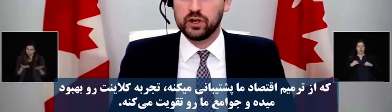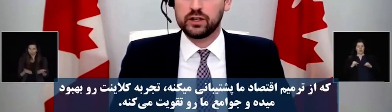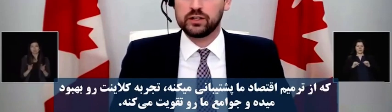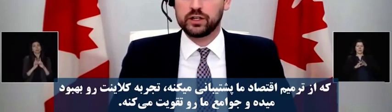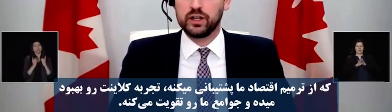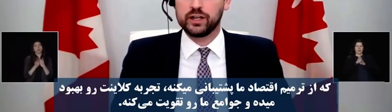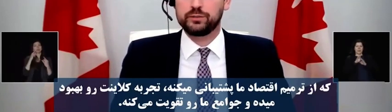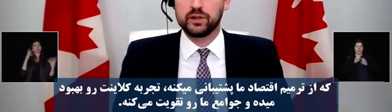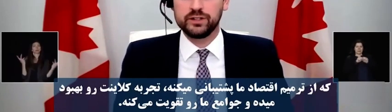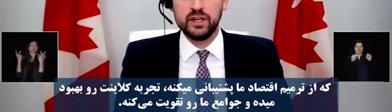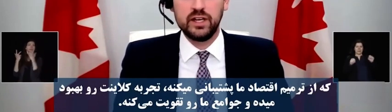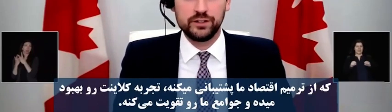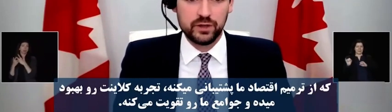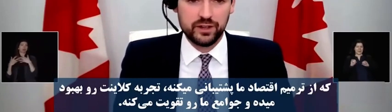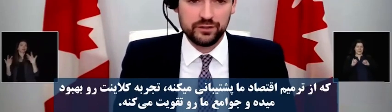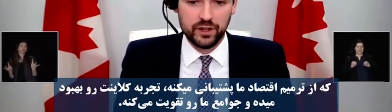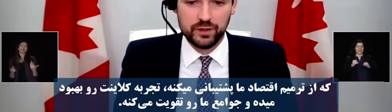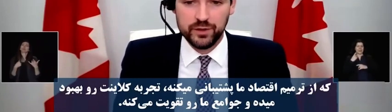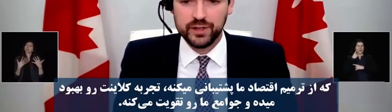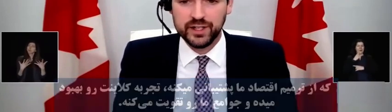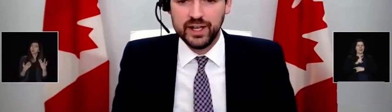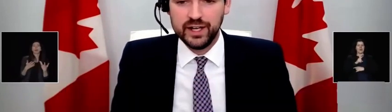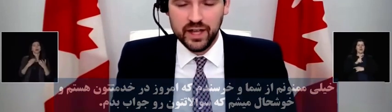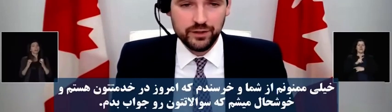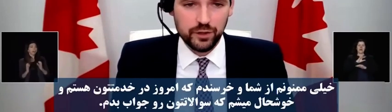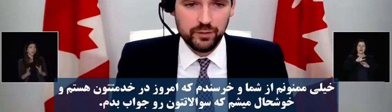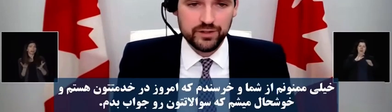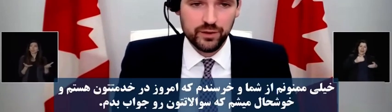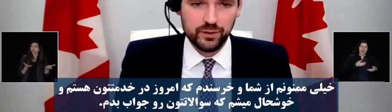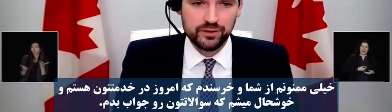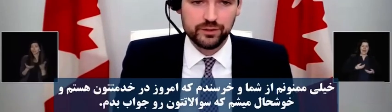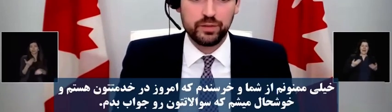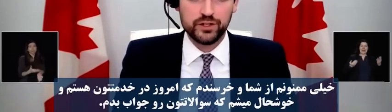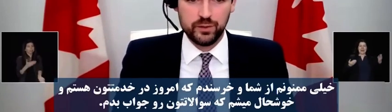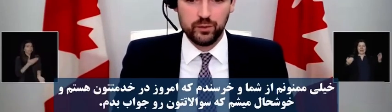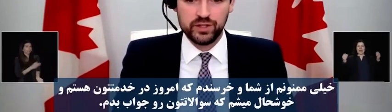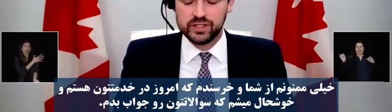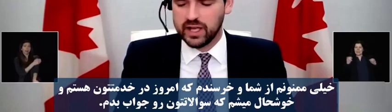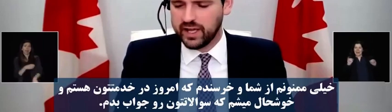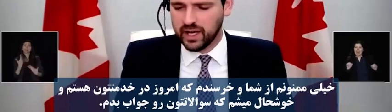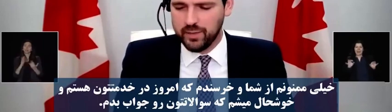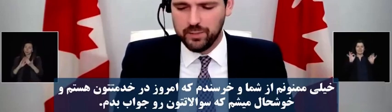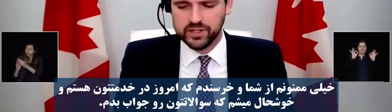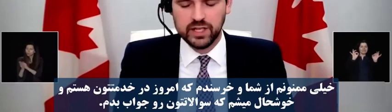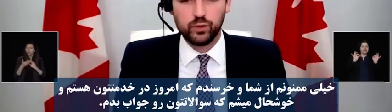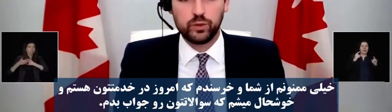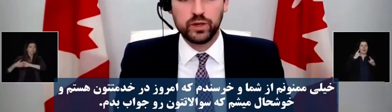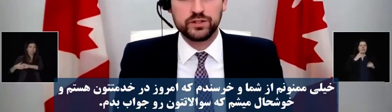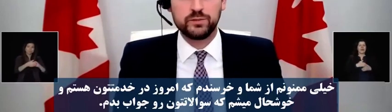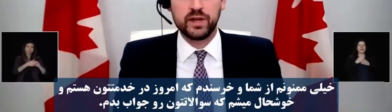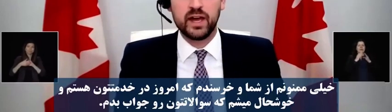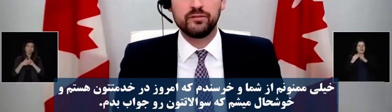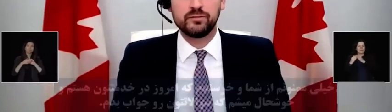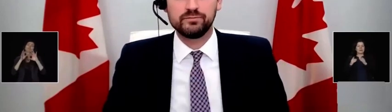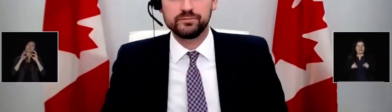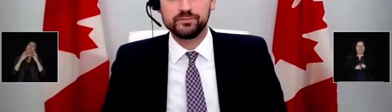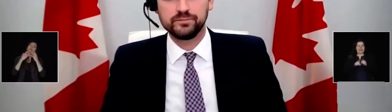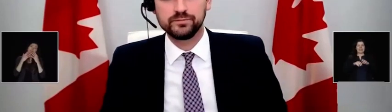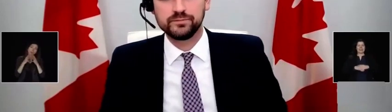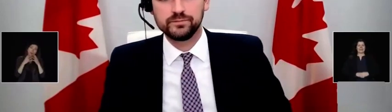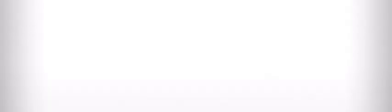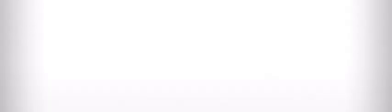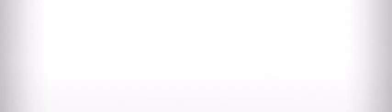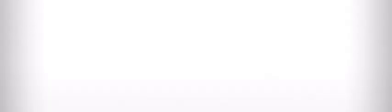improves the client experience, and strengthens our community. Thank you so much, folks. It's a pleasure to be with you today, and I'm happy to take what questions you may have.